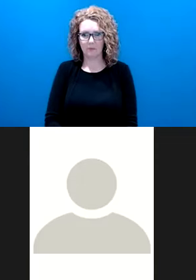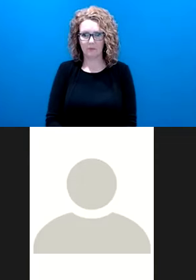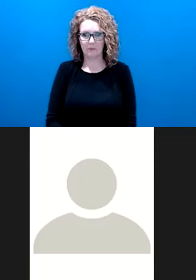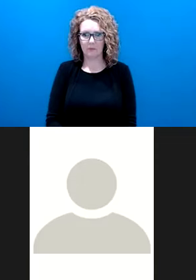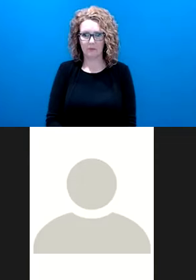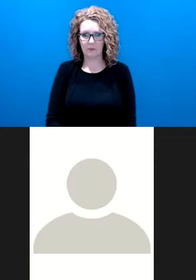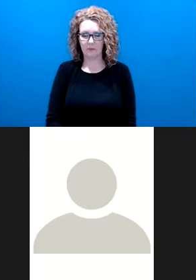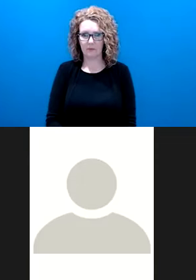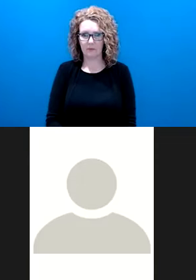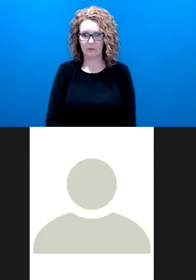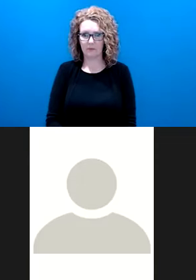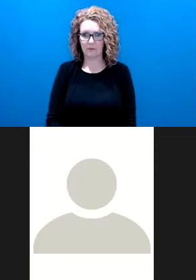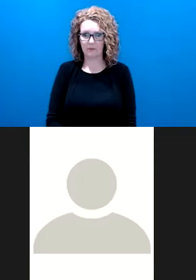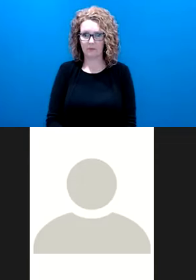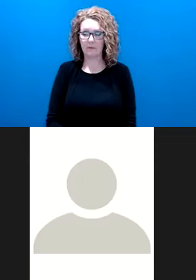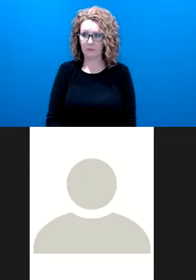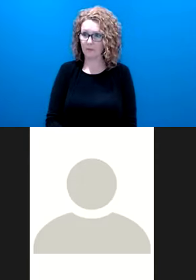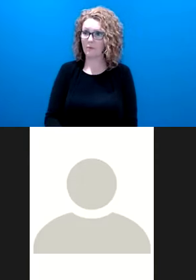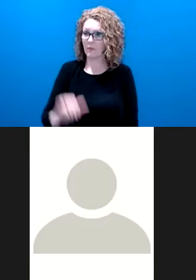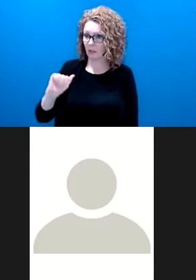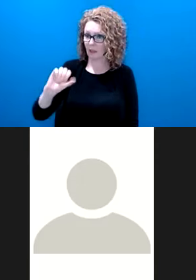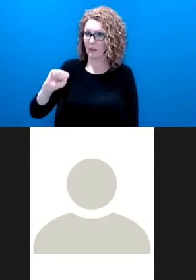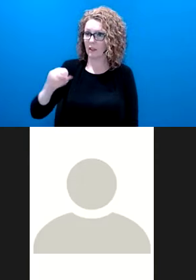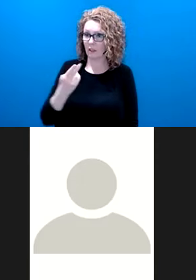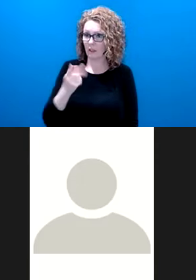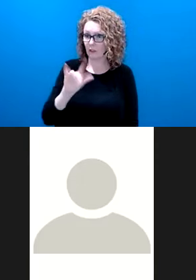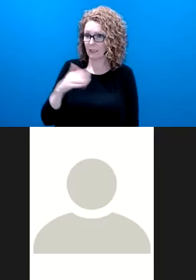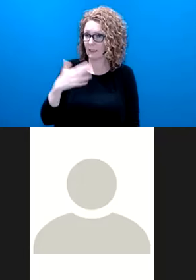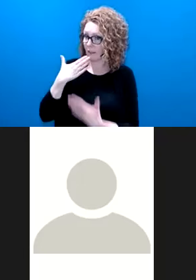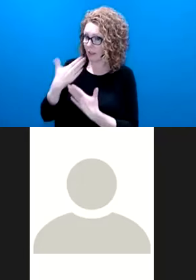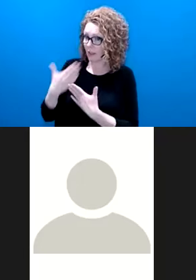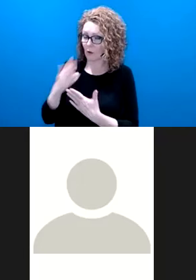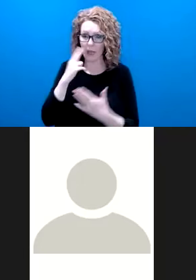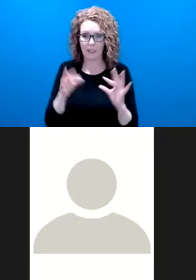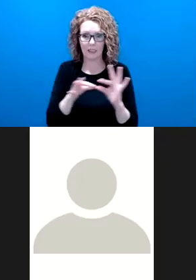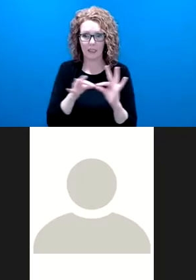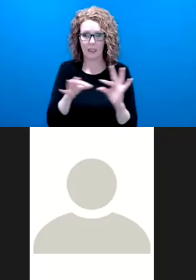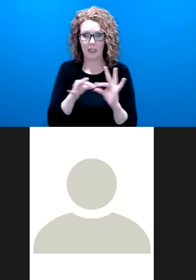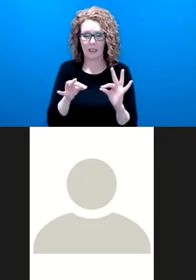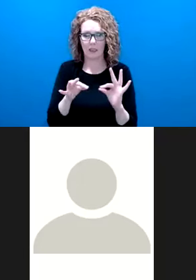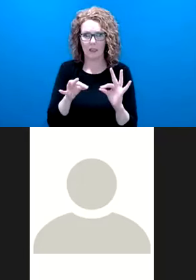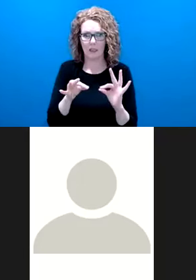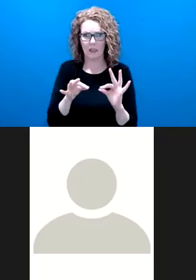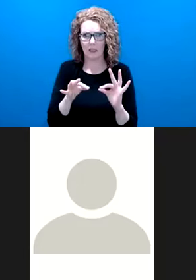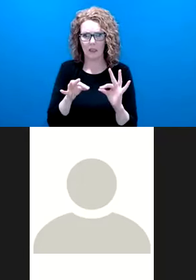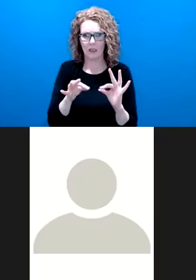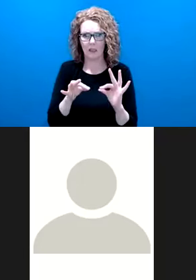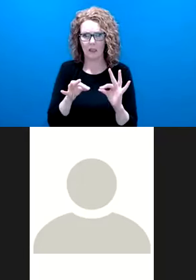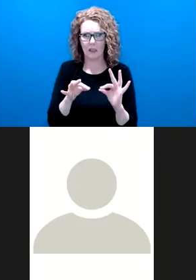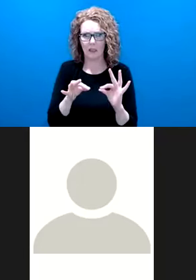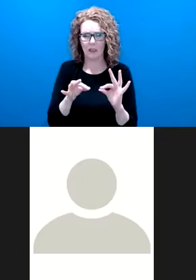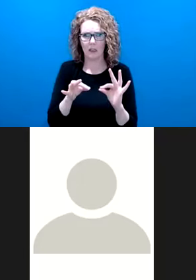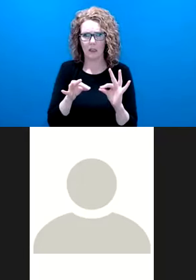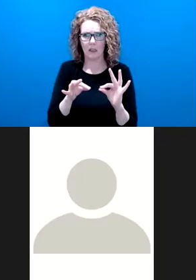Does that help, Ashley? That does. There's some comments. Health scare. Third line from the